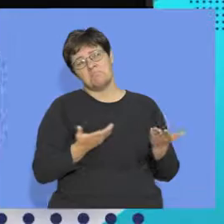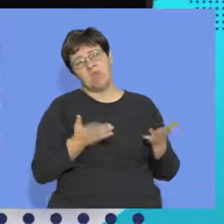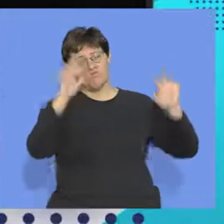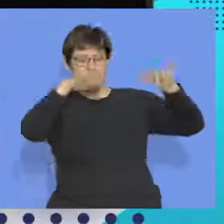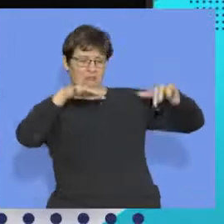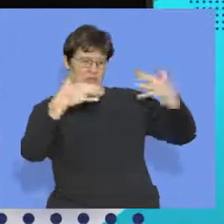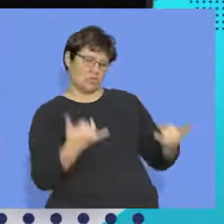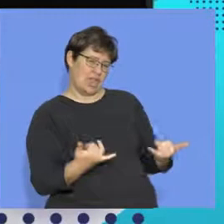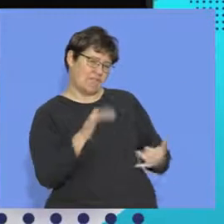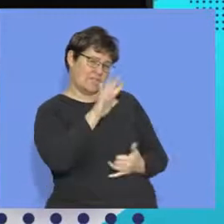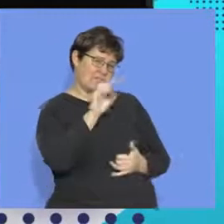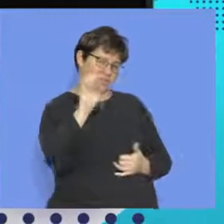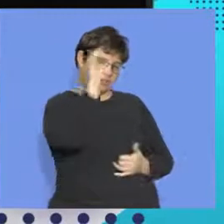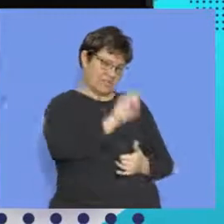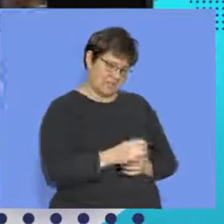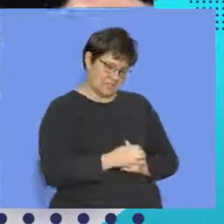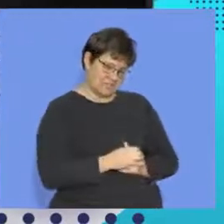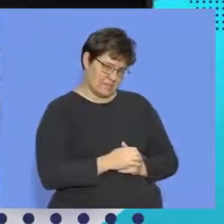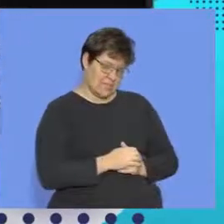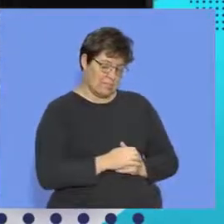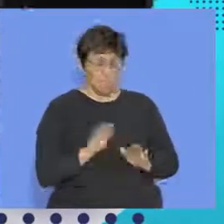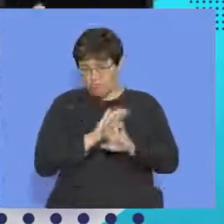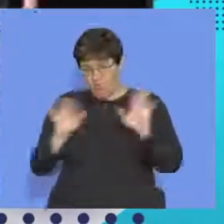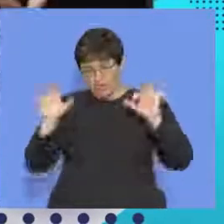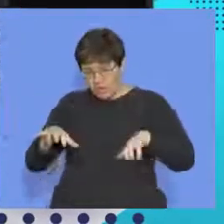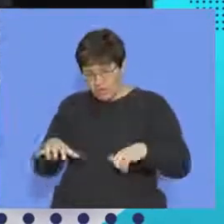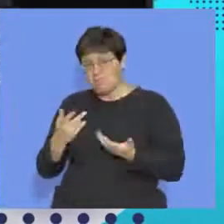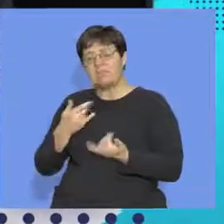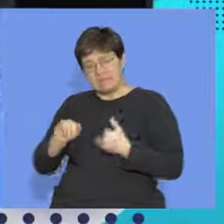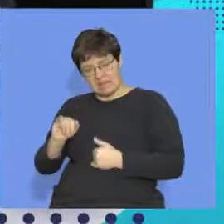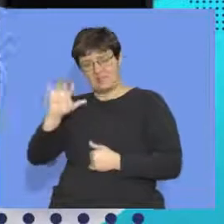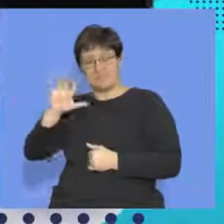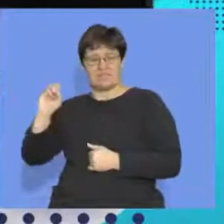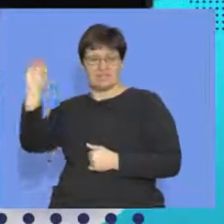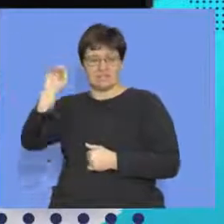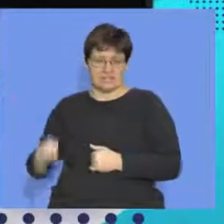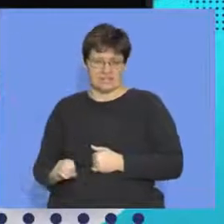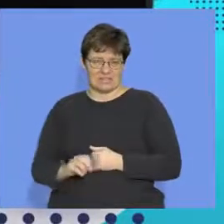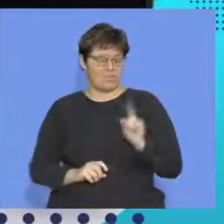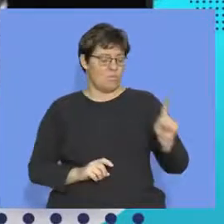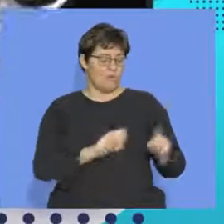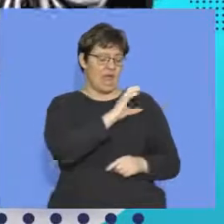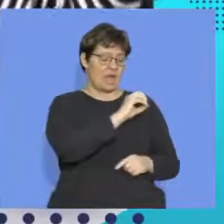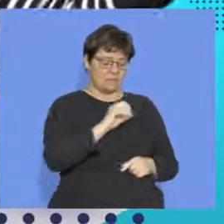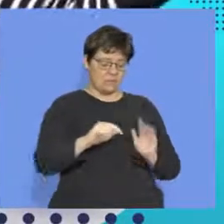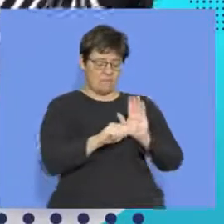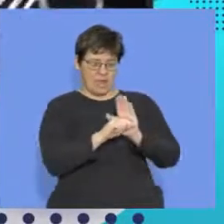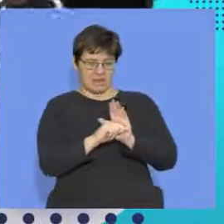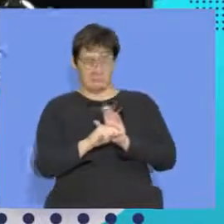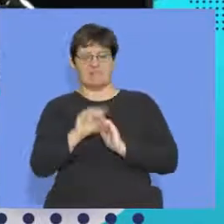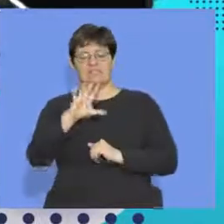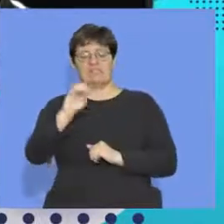is 50%, what is the probability that it won't rain? It's 50%. It's